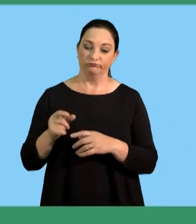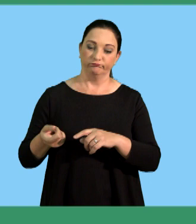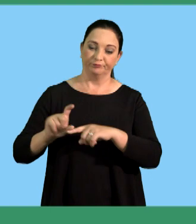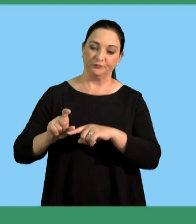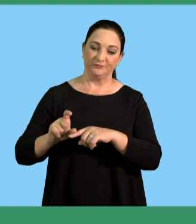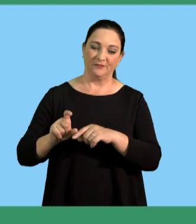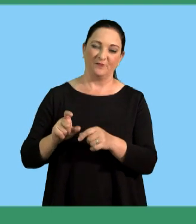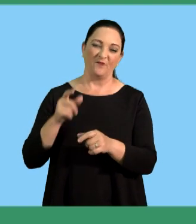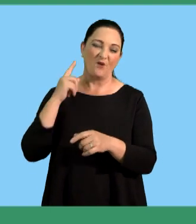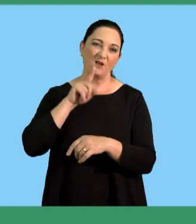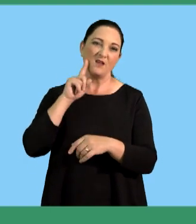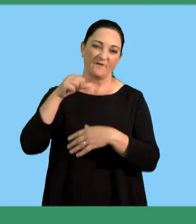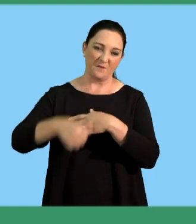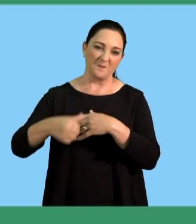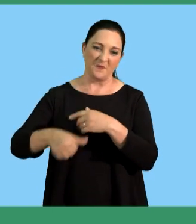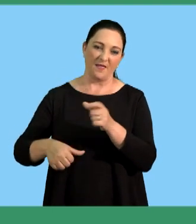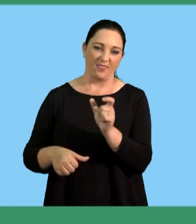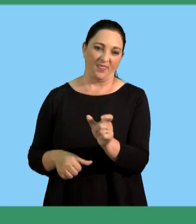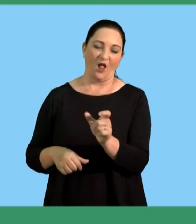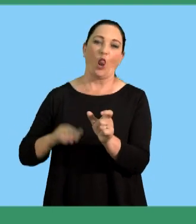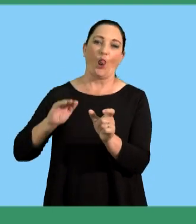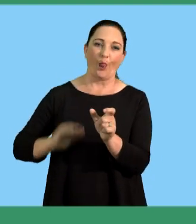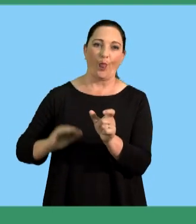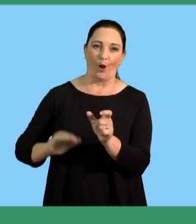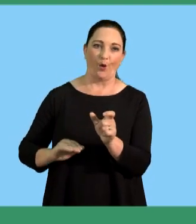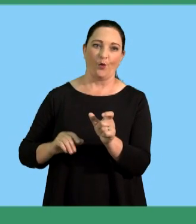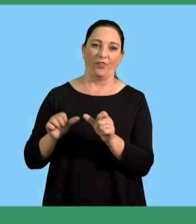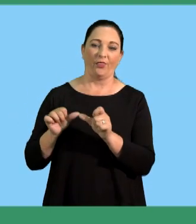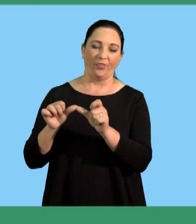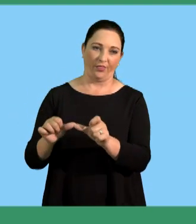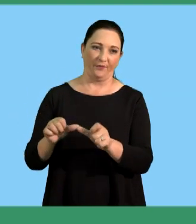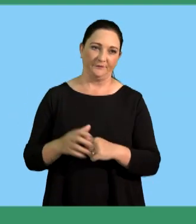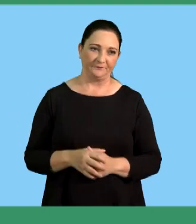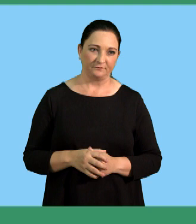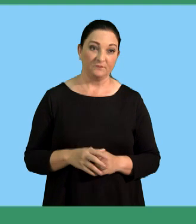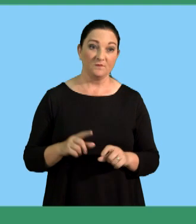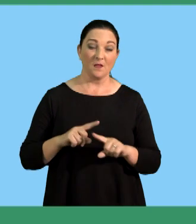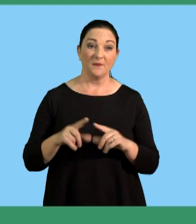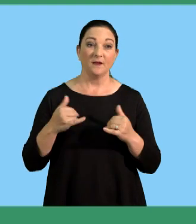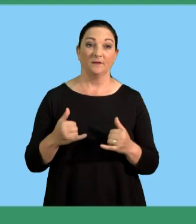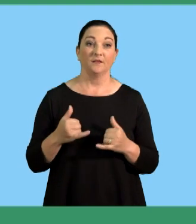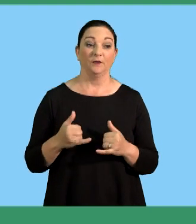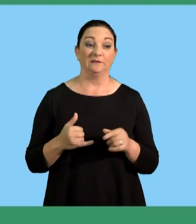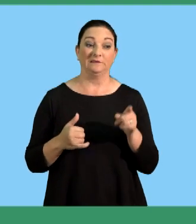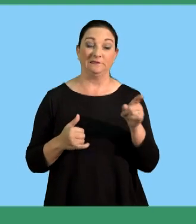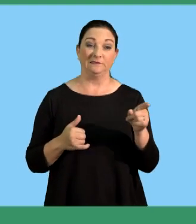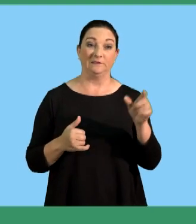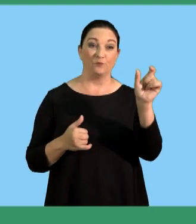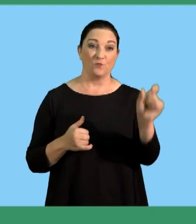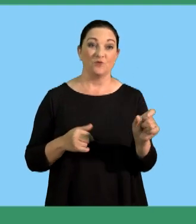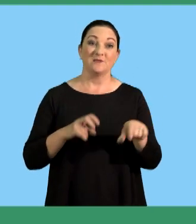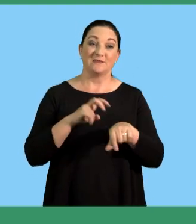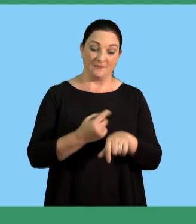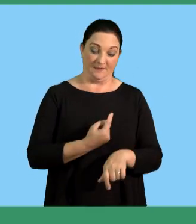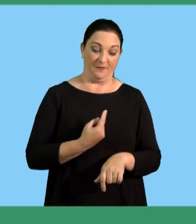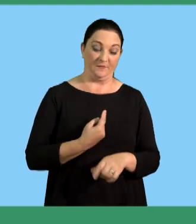they discourage fraud. That's one. Then another issue is that now with excess, the insurer